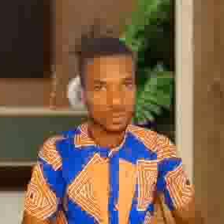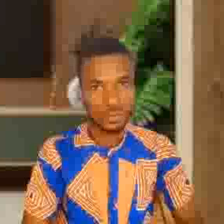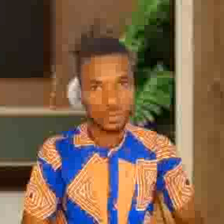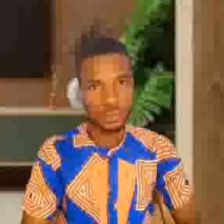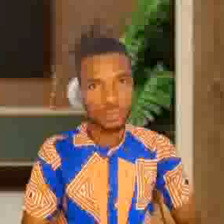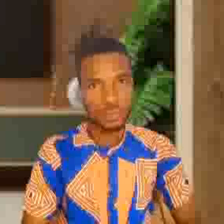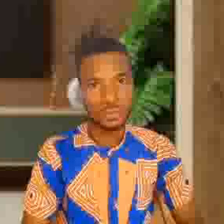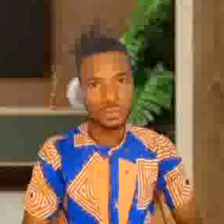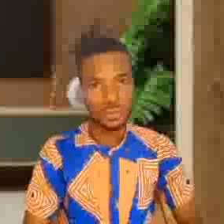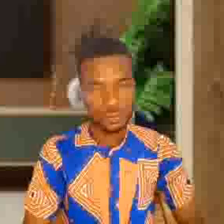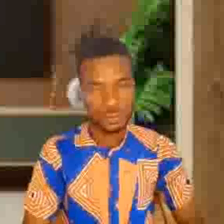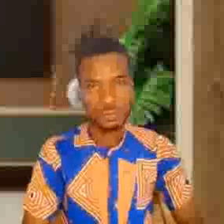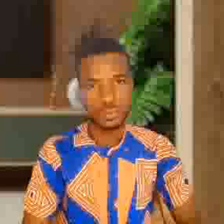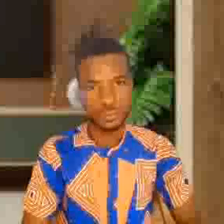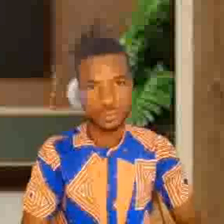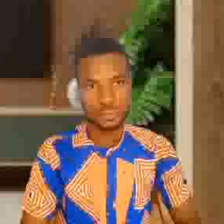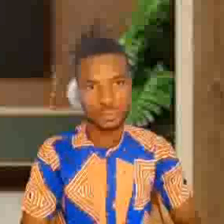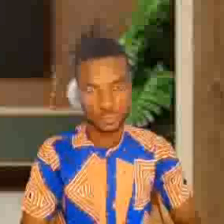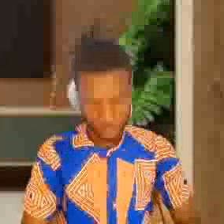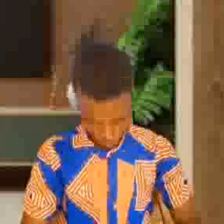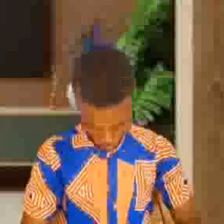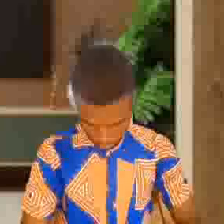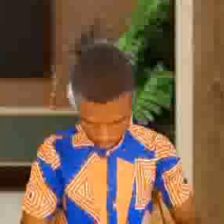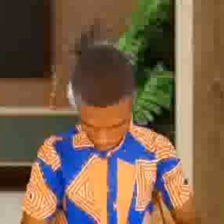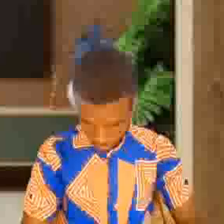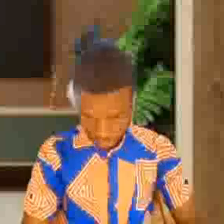depot here. So we don't go to work on Saturday.